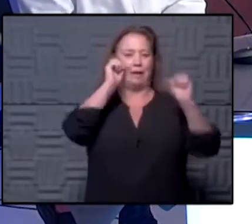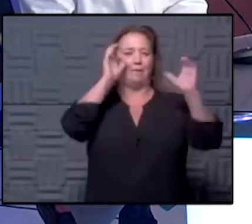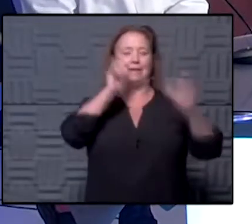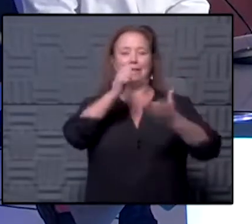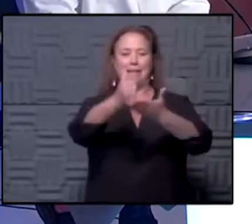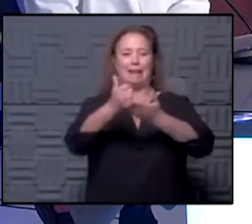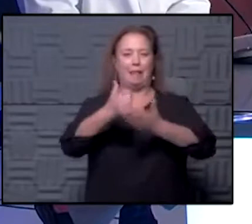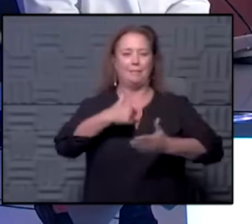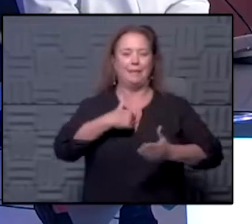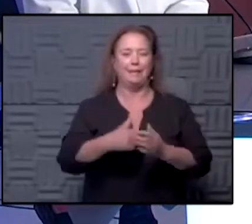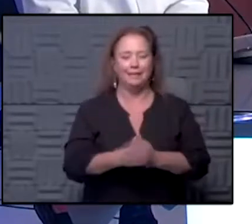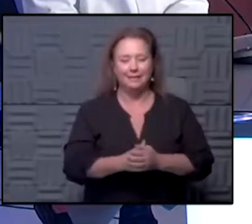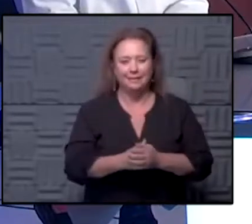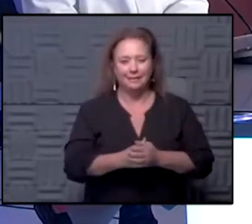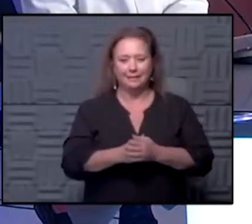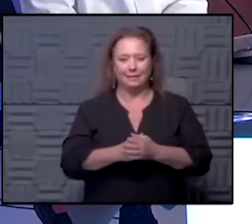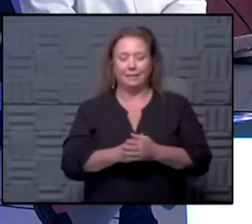help me.